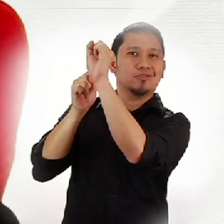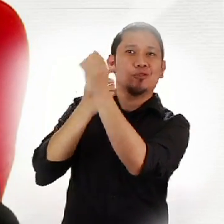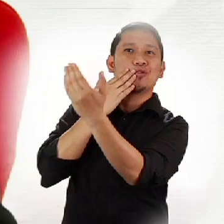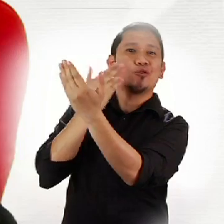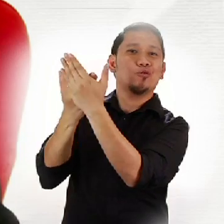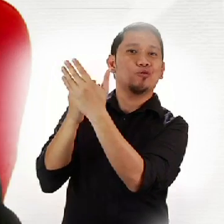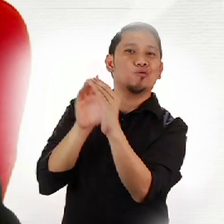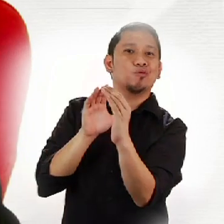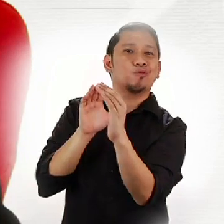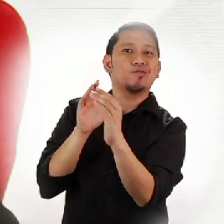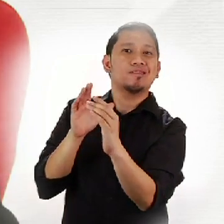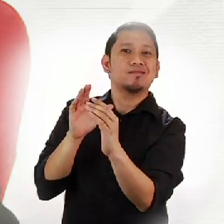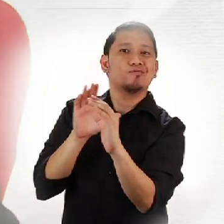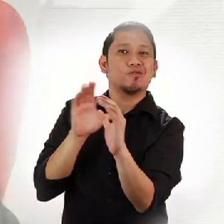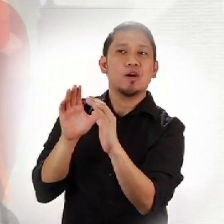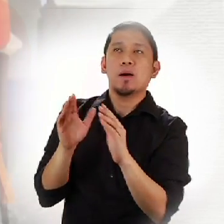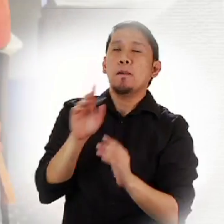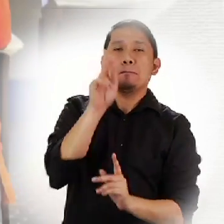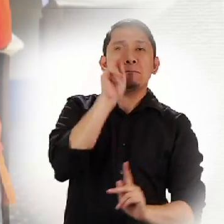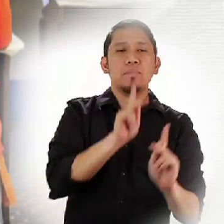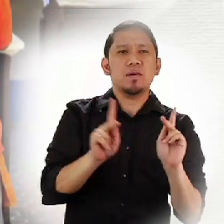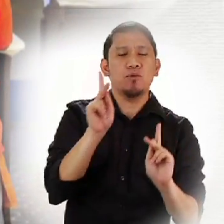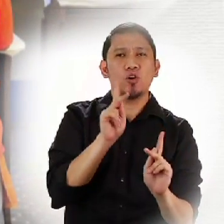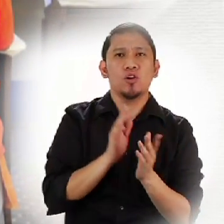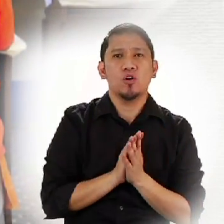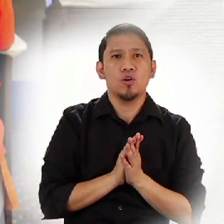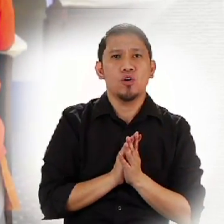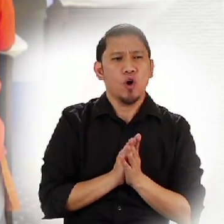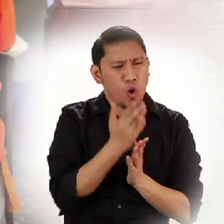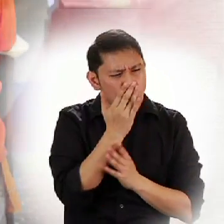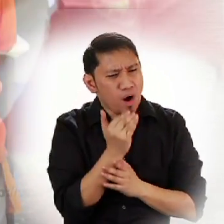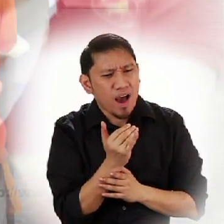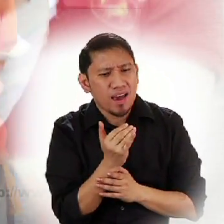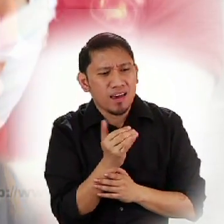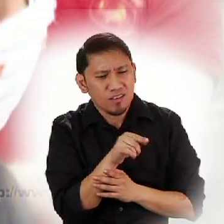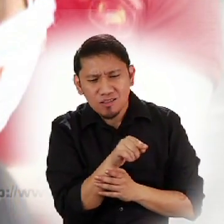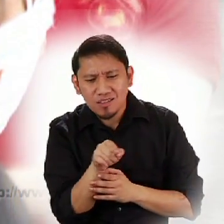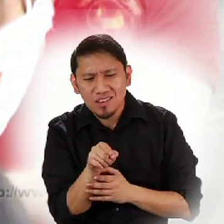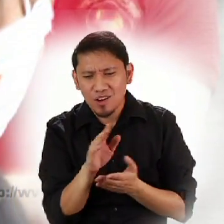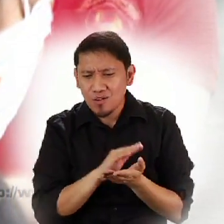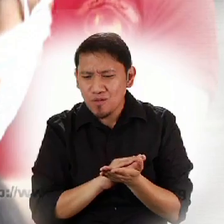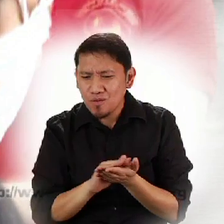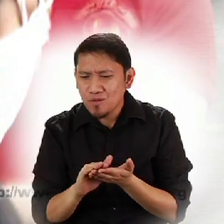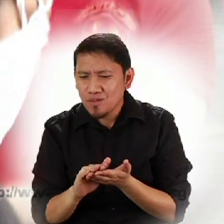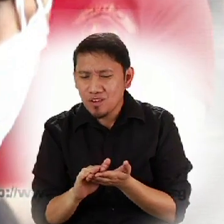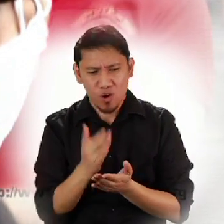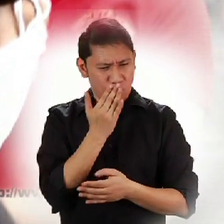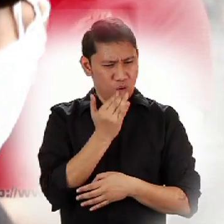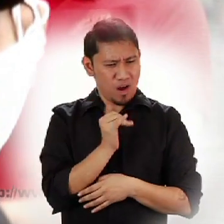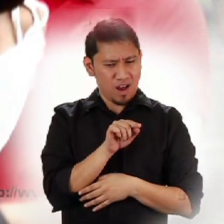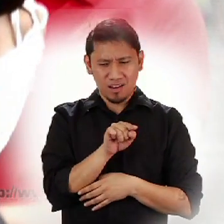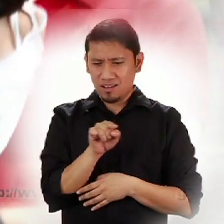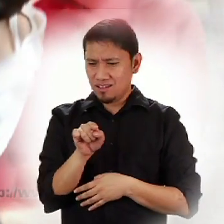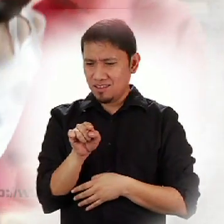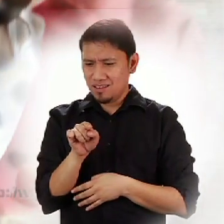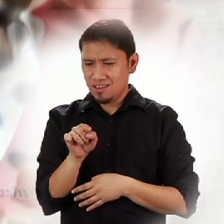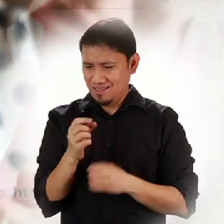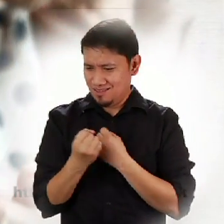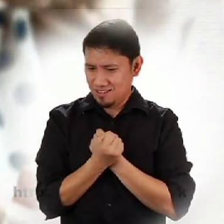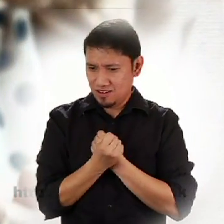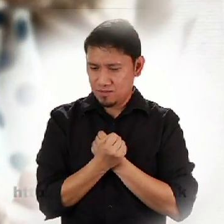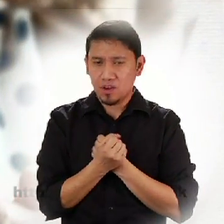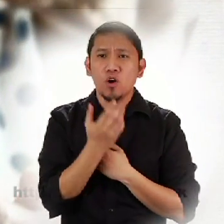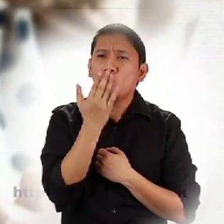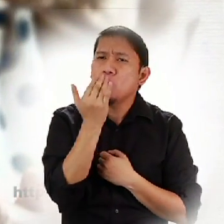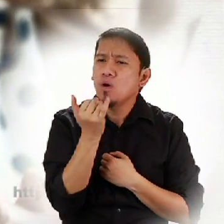good deeds. People will ask, why are they forgiving? Why are they loving? Why